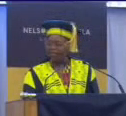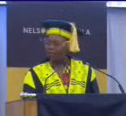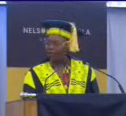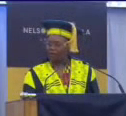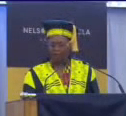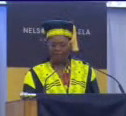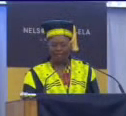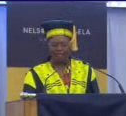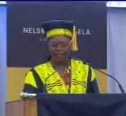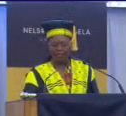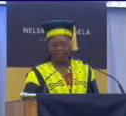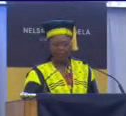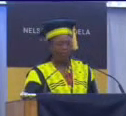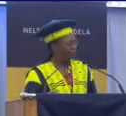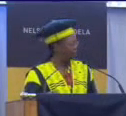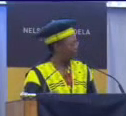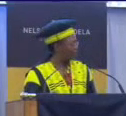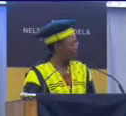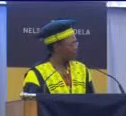Andisiwe Feleza.